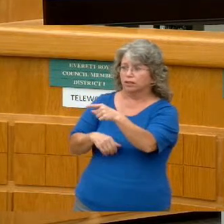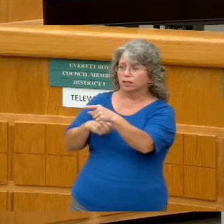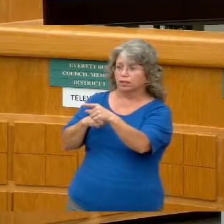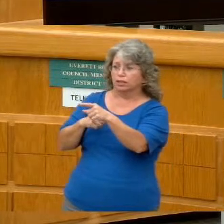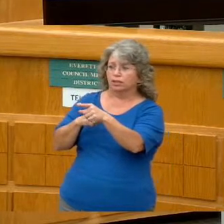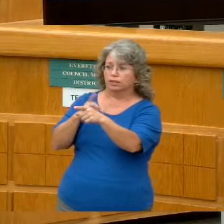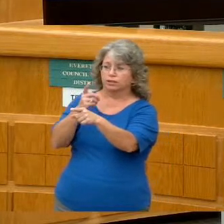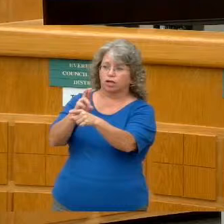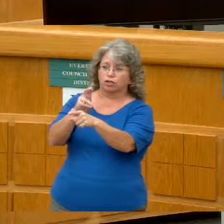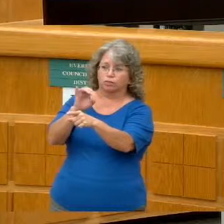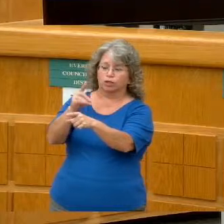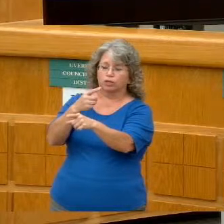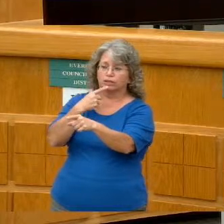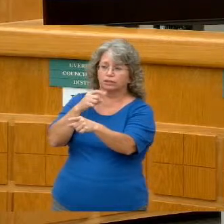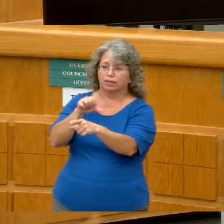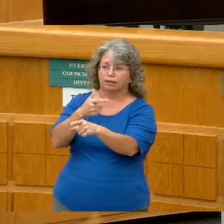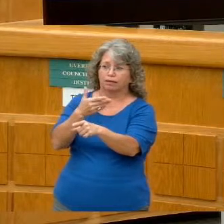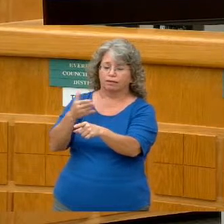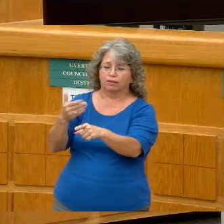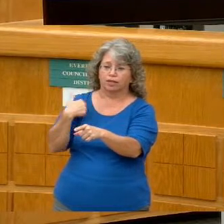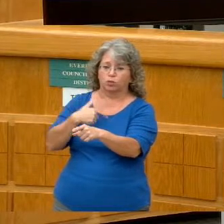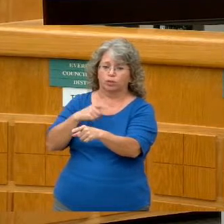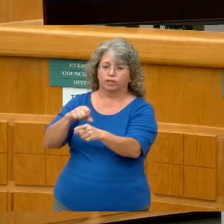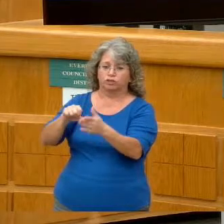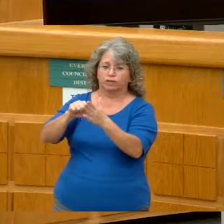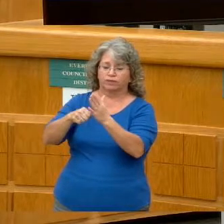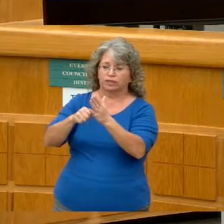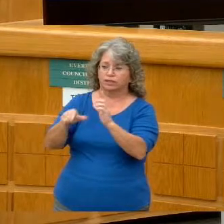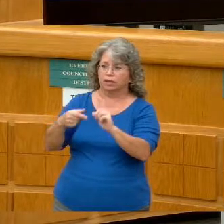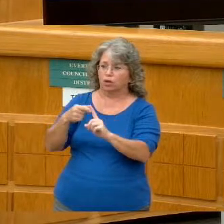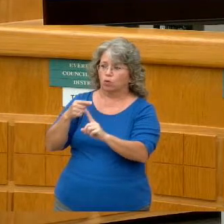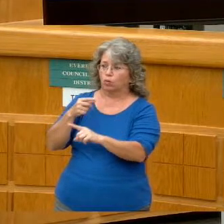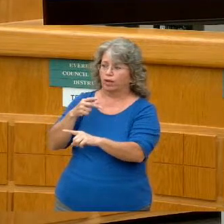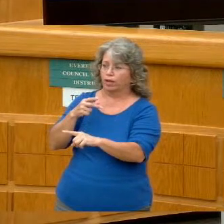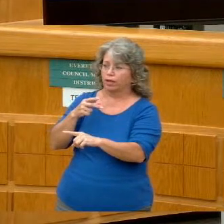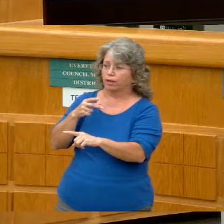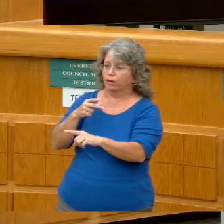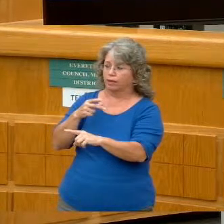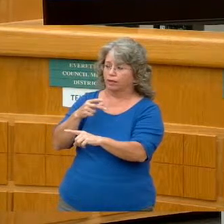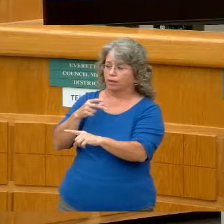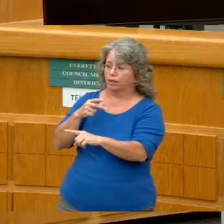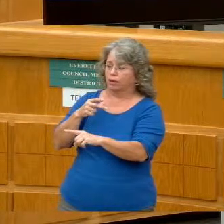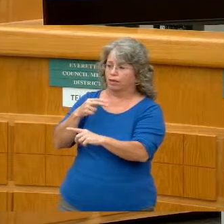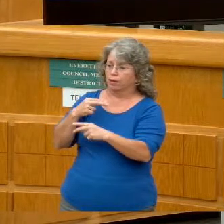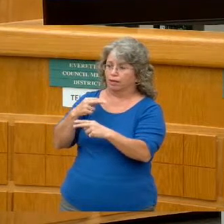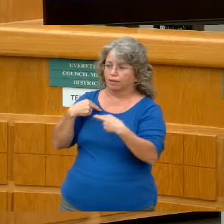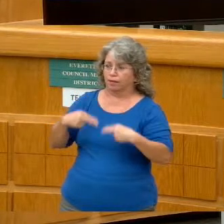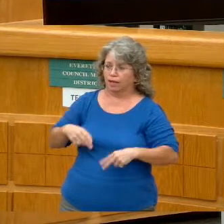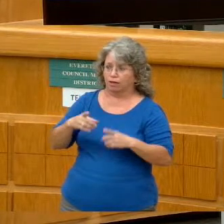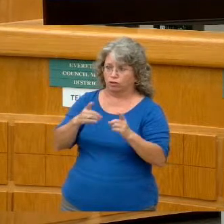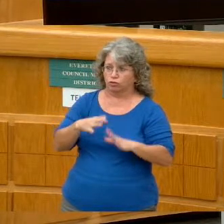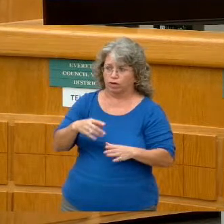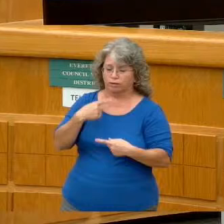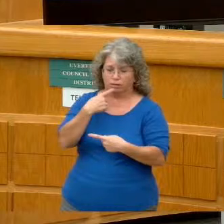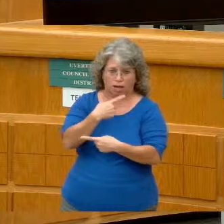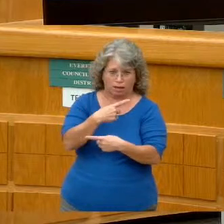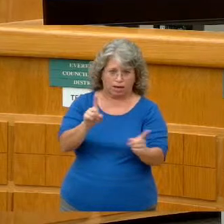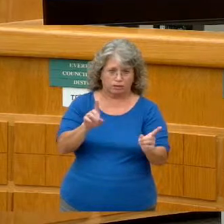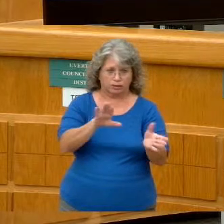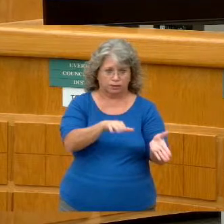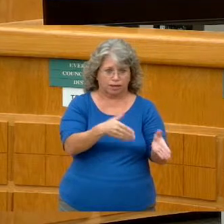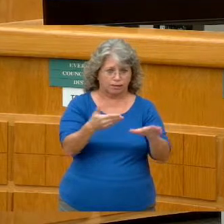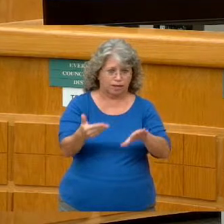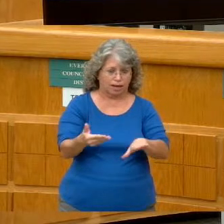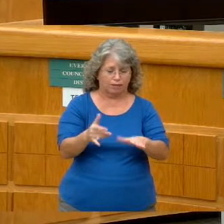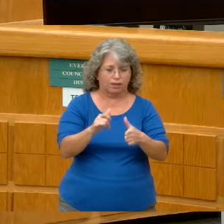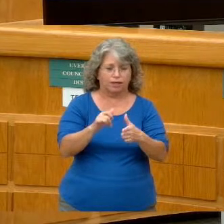the public health director announces a fatality, She's announcing that before the state